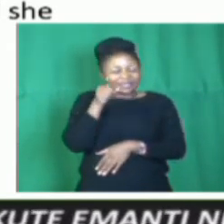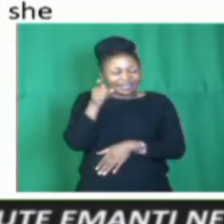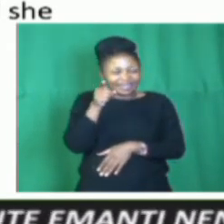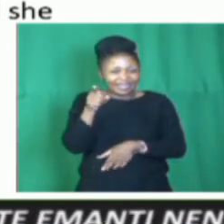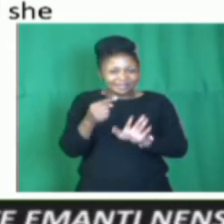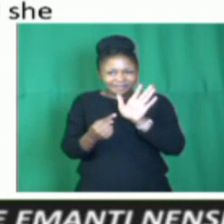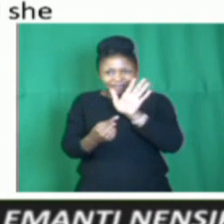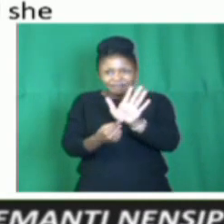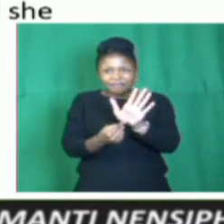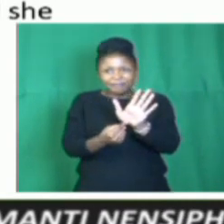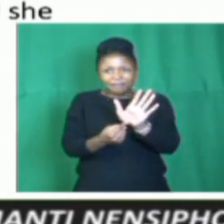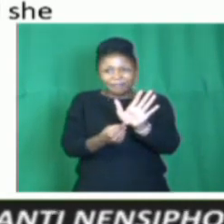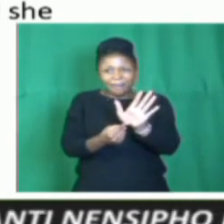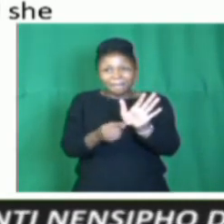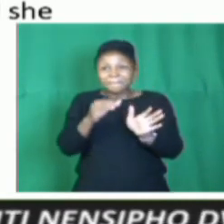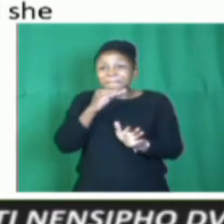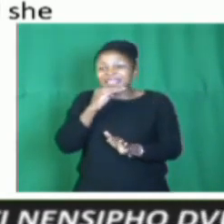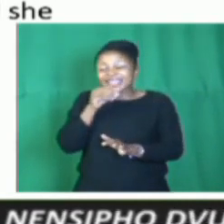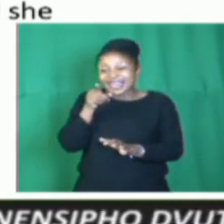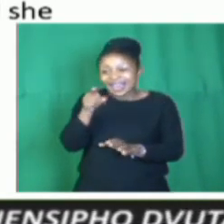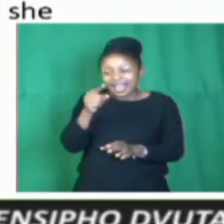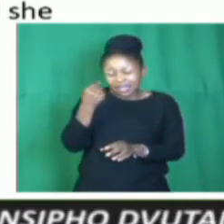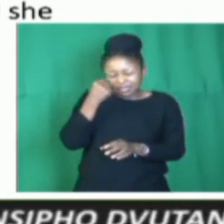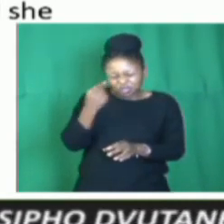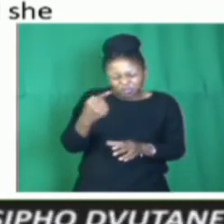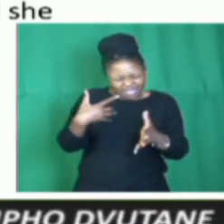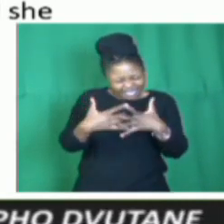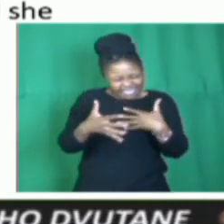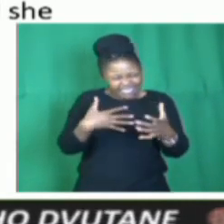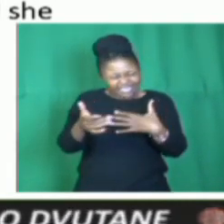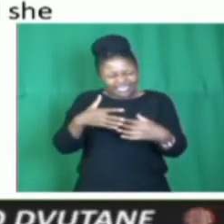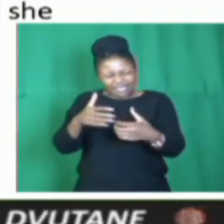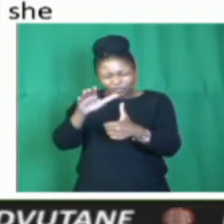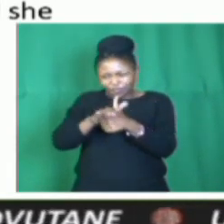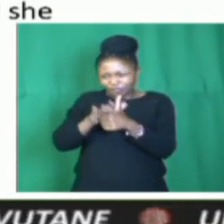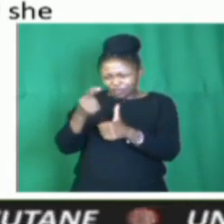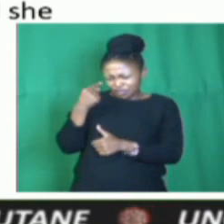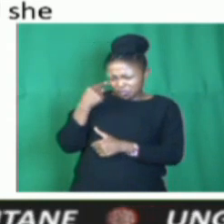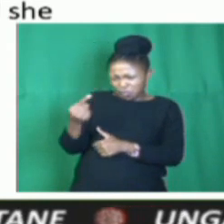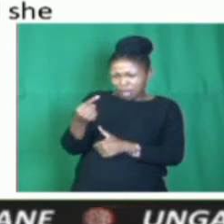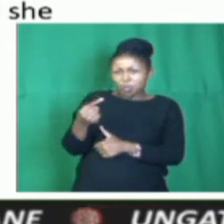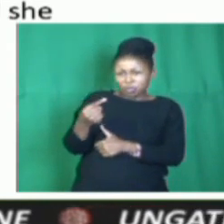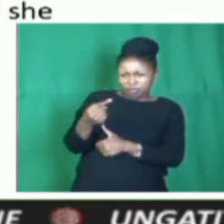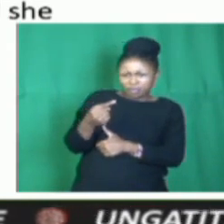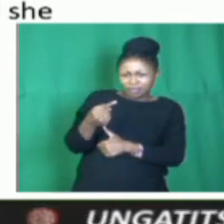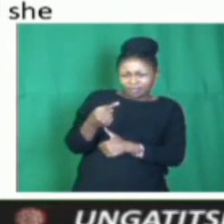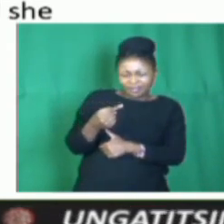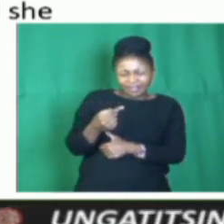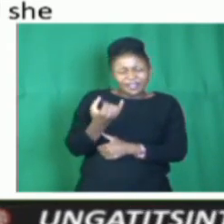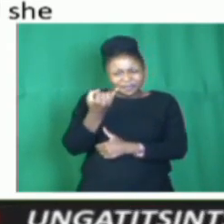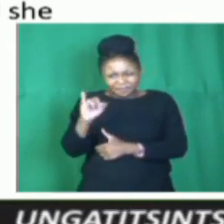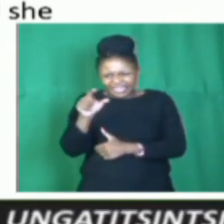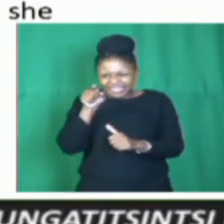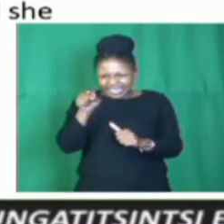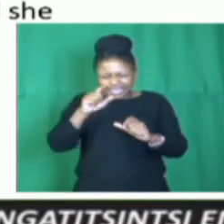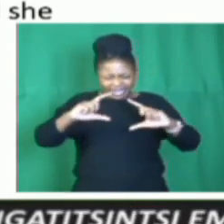point out the standing features here, the ones that I talked about, I touched on. First and foremost, this is a paragraph and